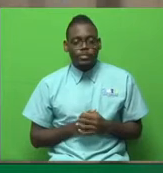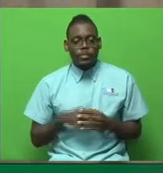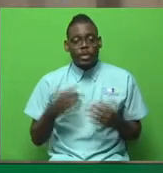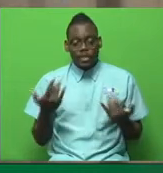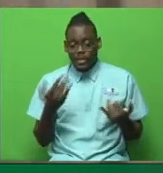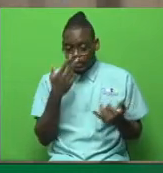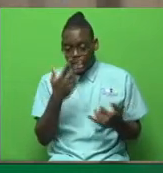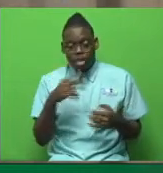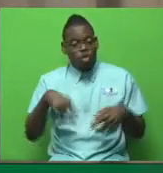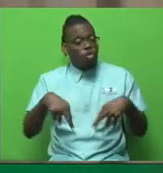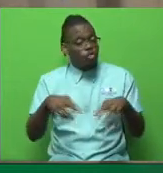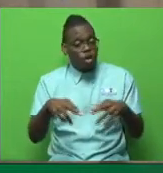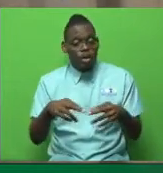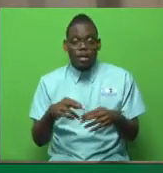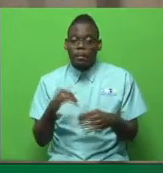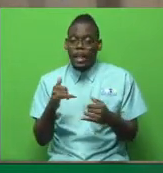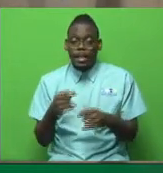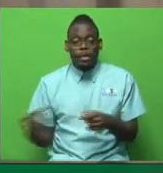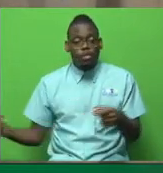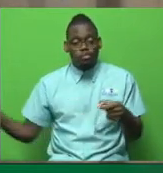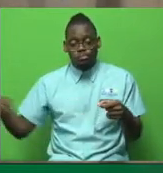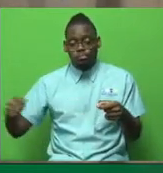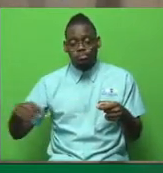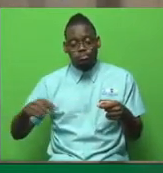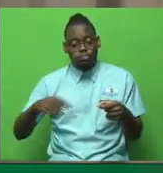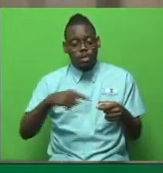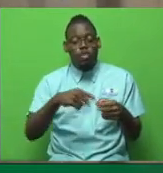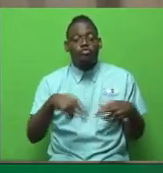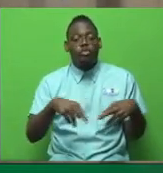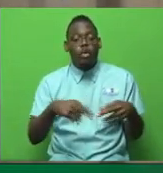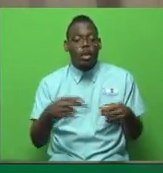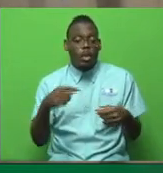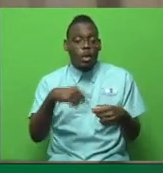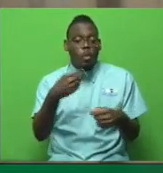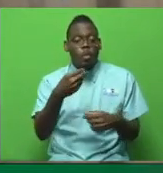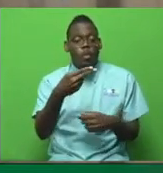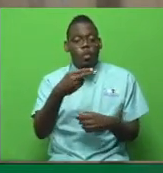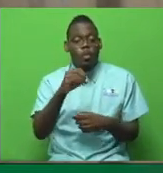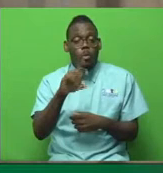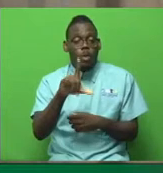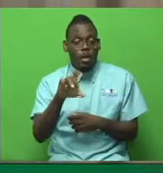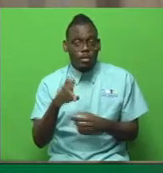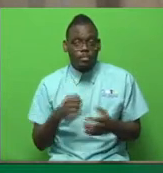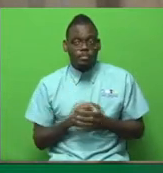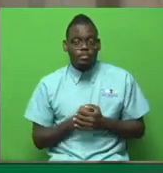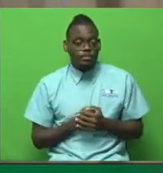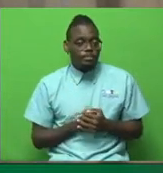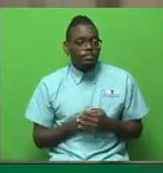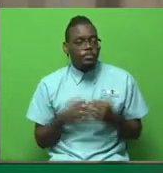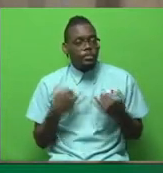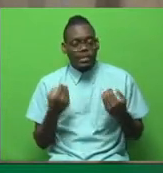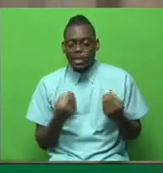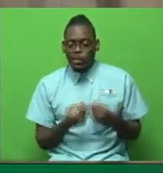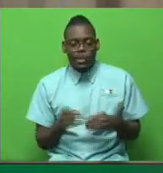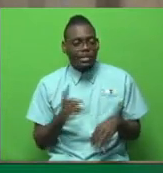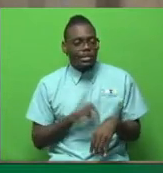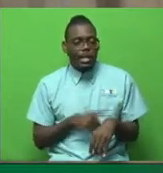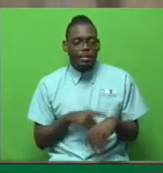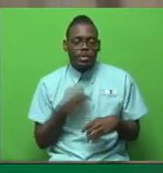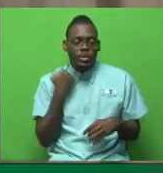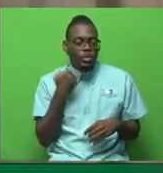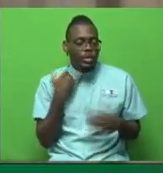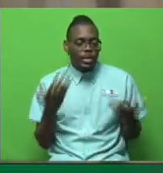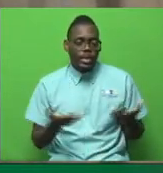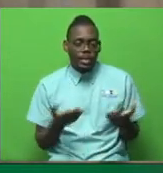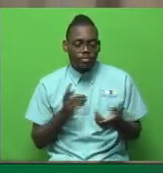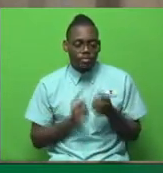we try to make the best of everything we try to make the best of everything and so as we exist